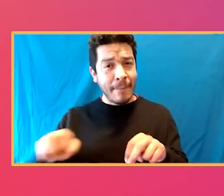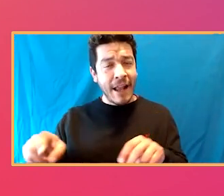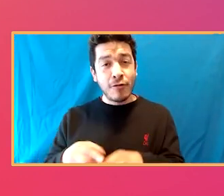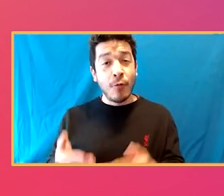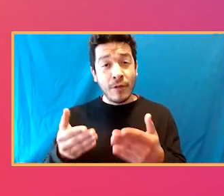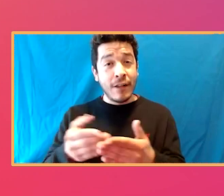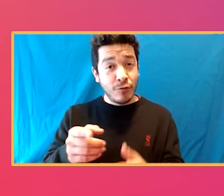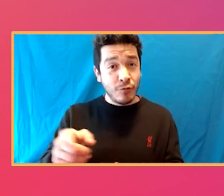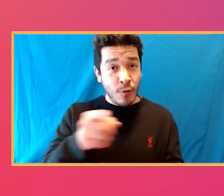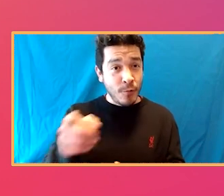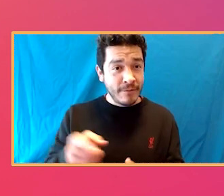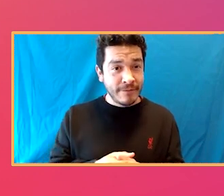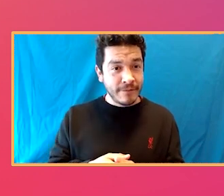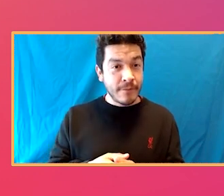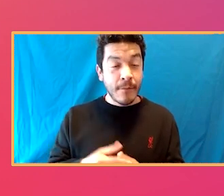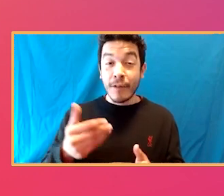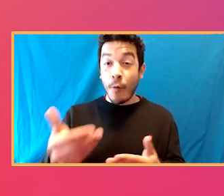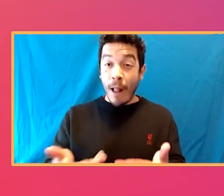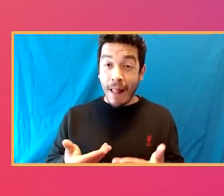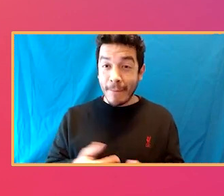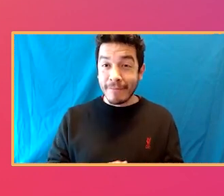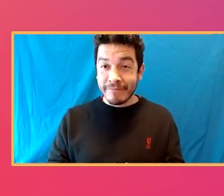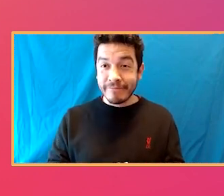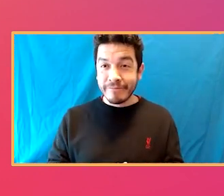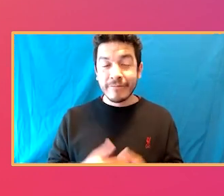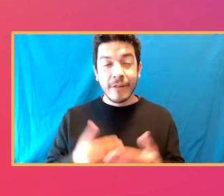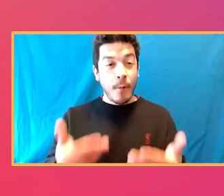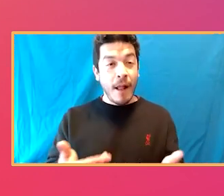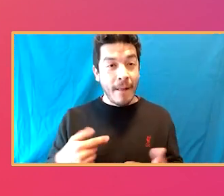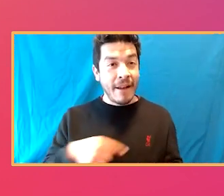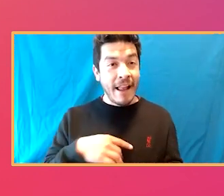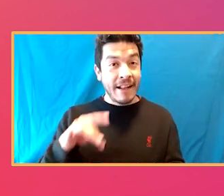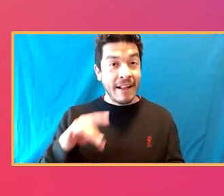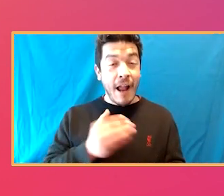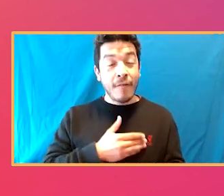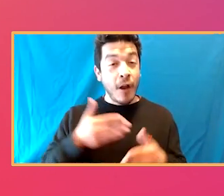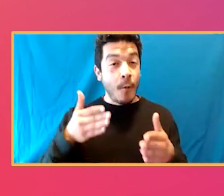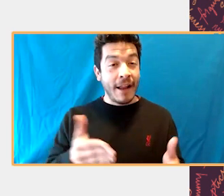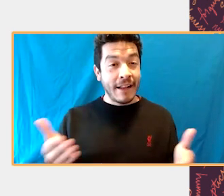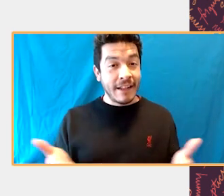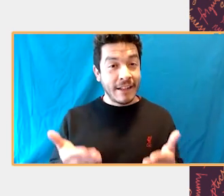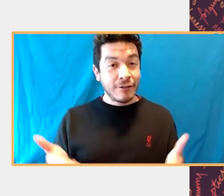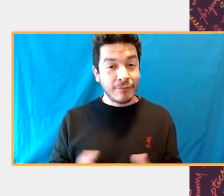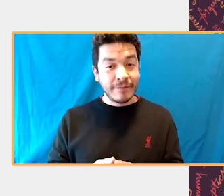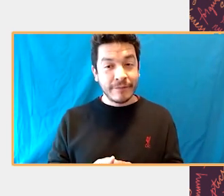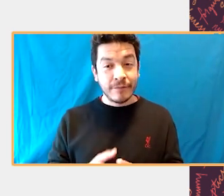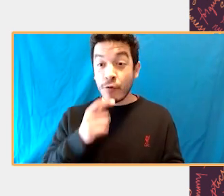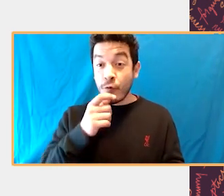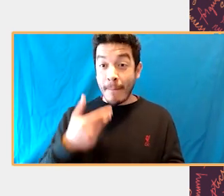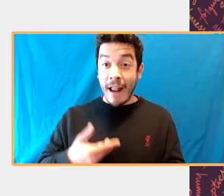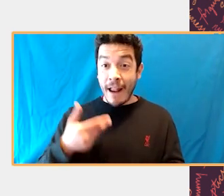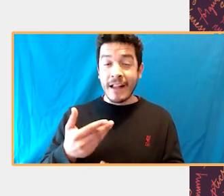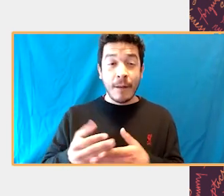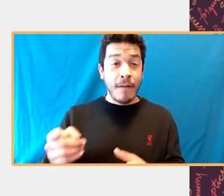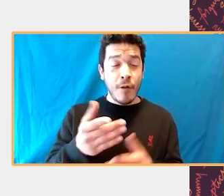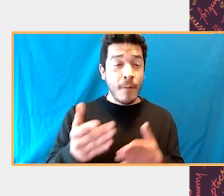present to you. So welcome. Welcome. Let's find our way here. Who am I? Some of you